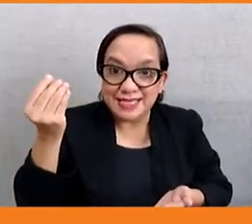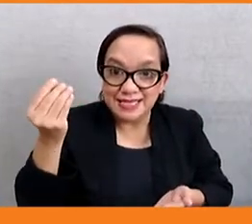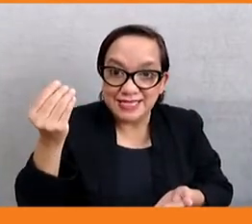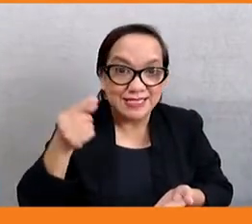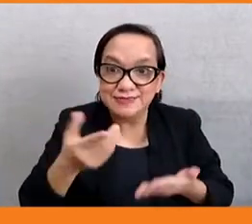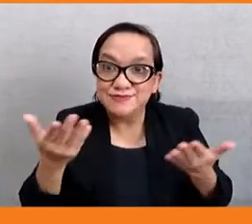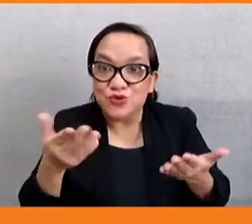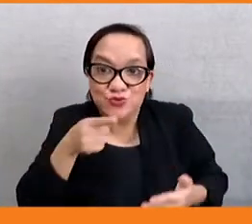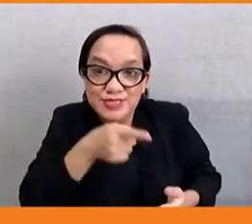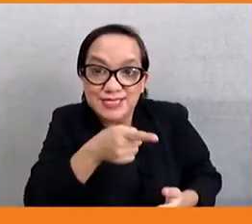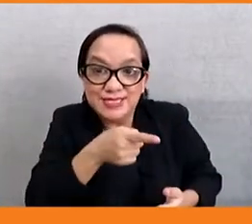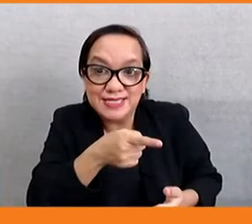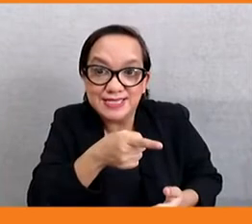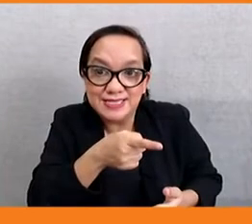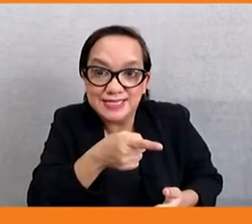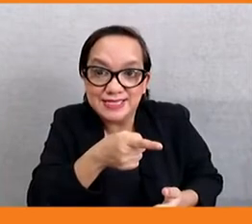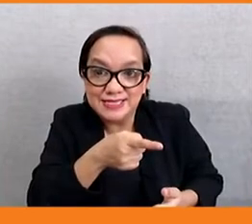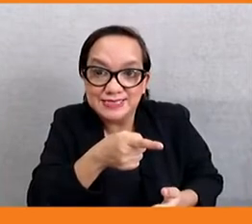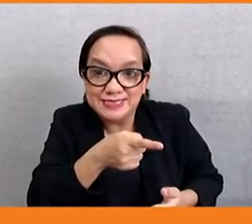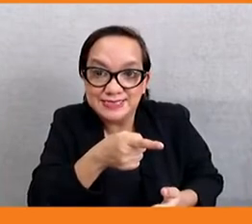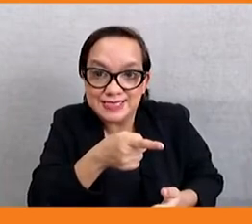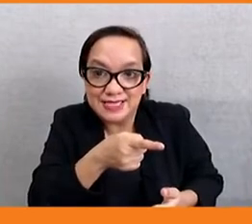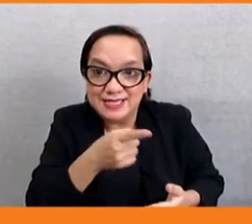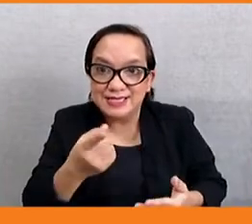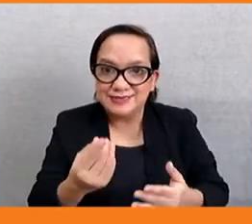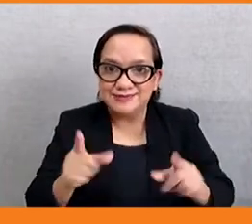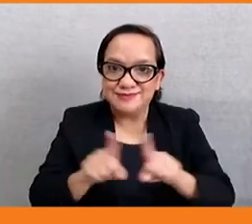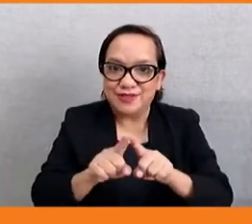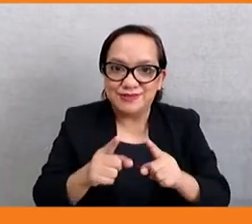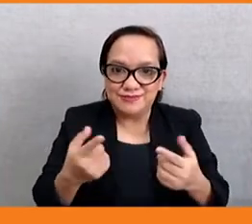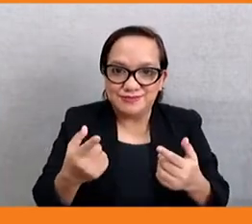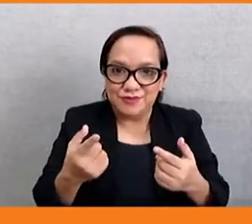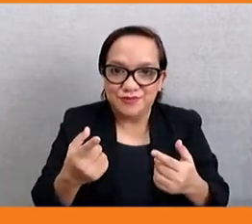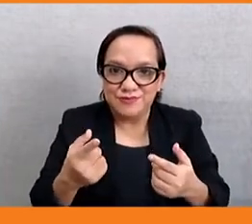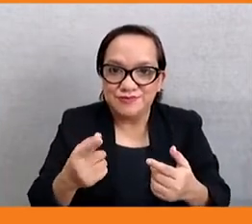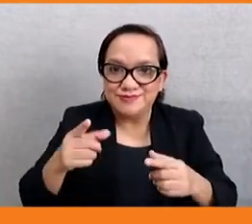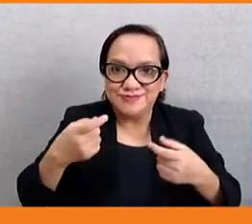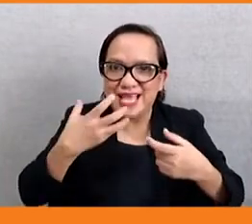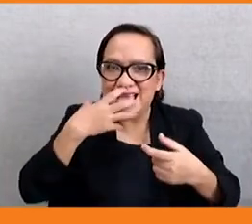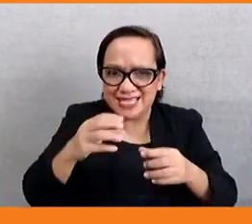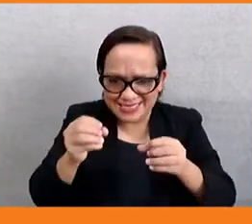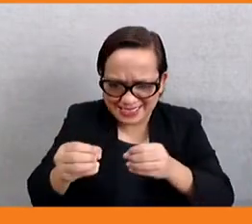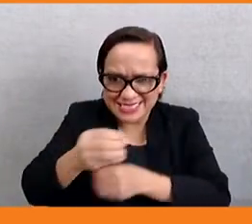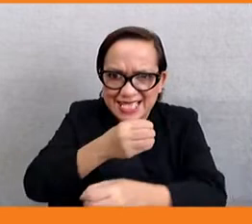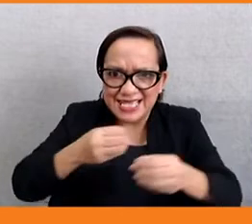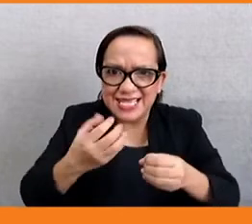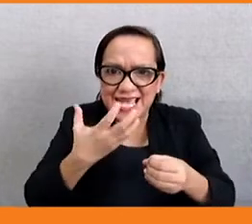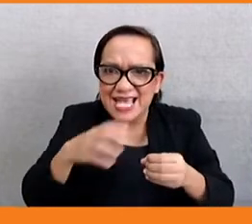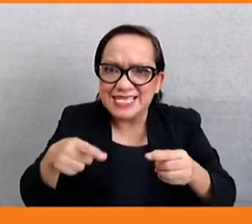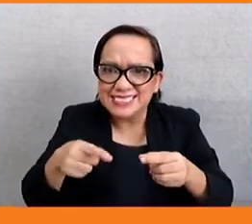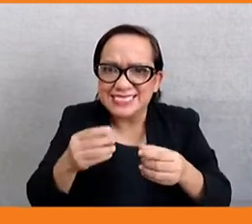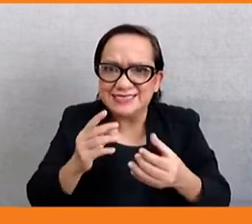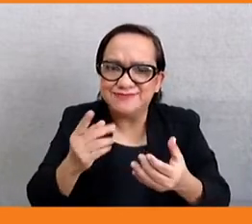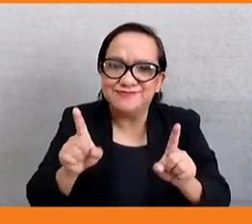support a planned phase out of coal in the region. One of our new initiatives is the so-called